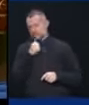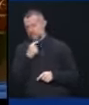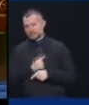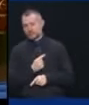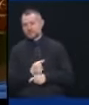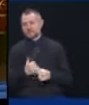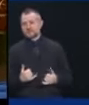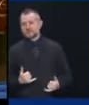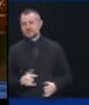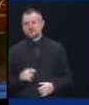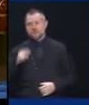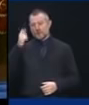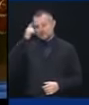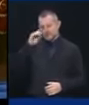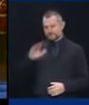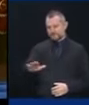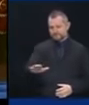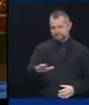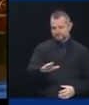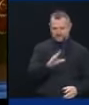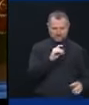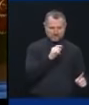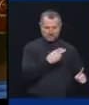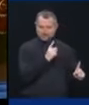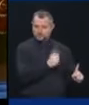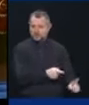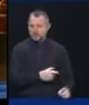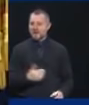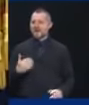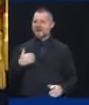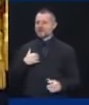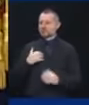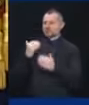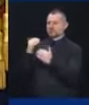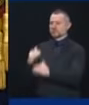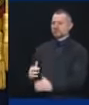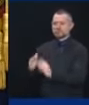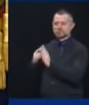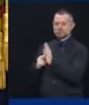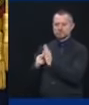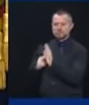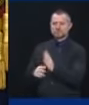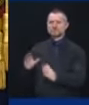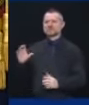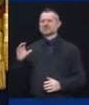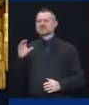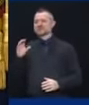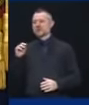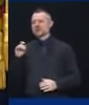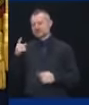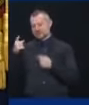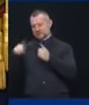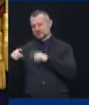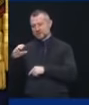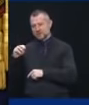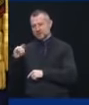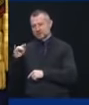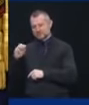the best point is there are rules and conditions about how people who make complaints are handled, and we're following